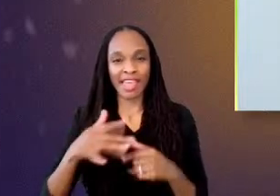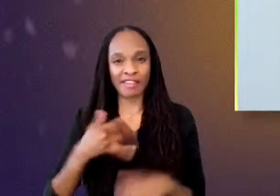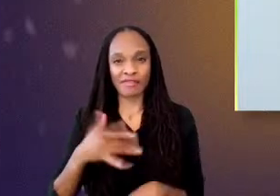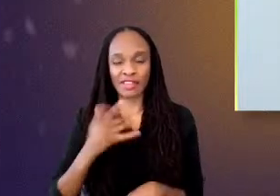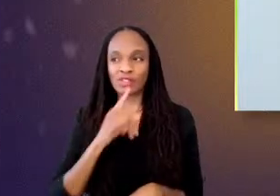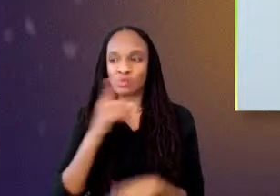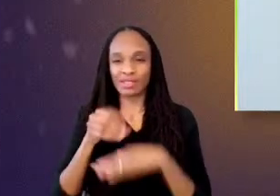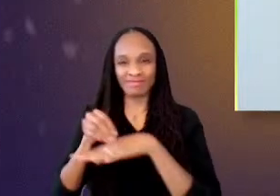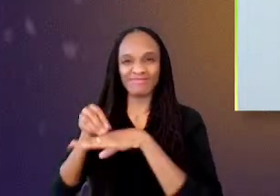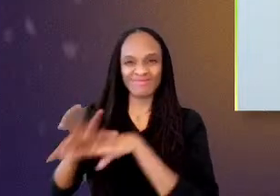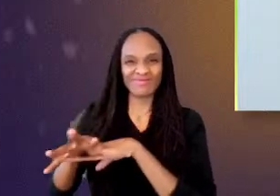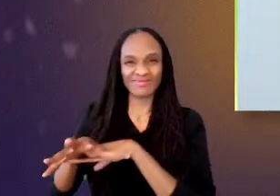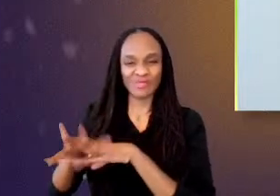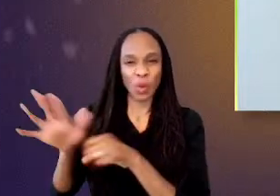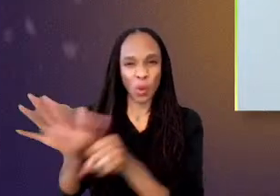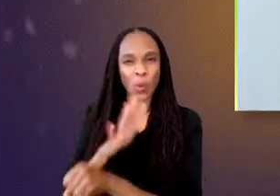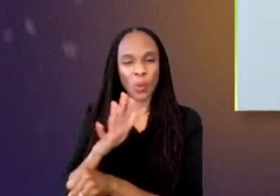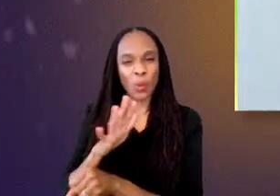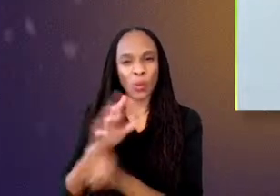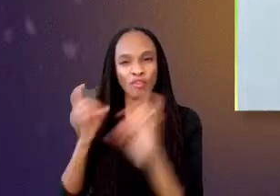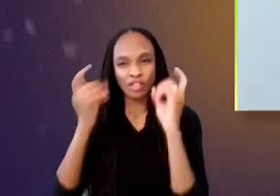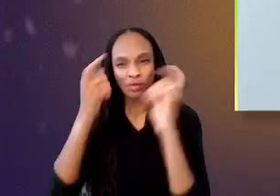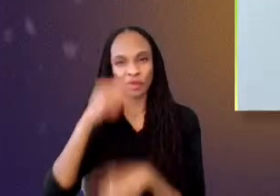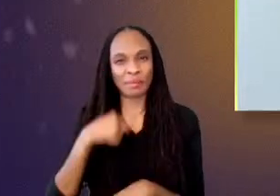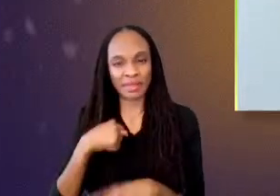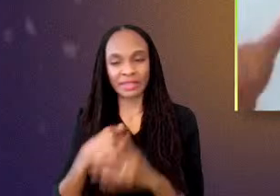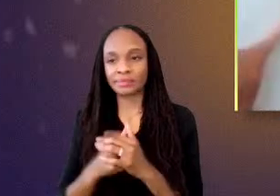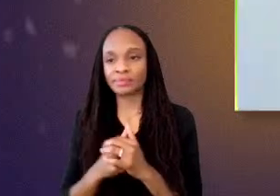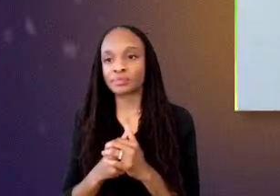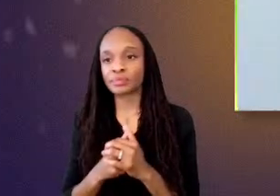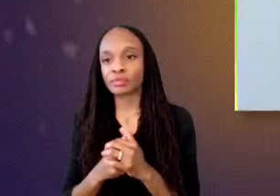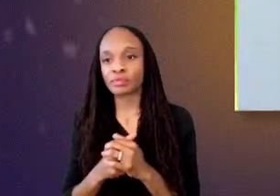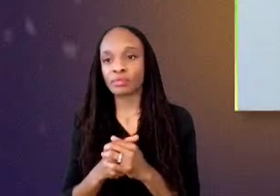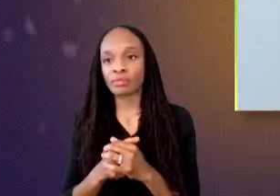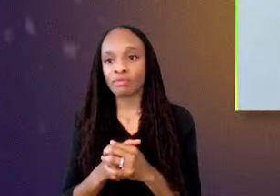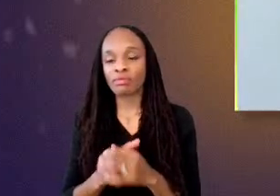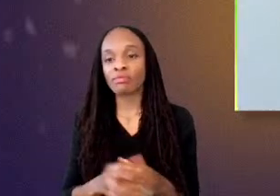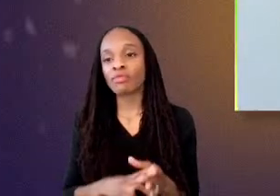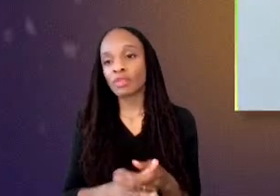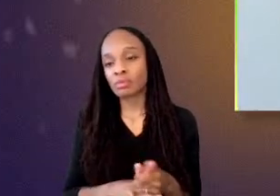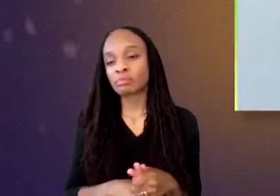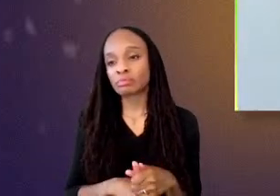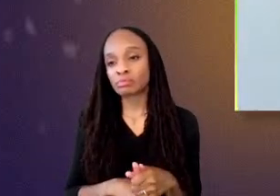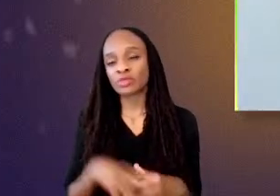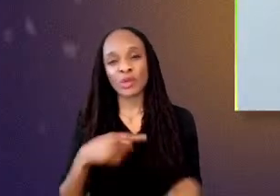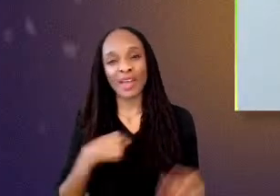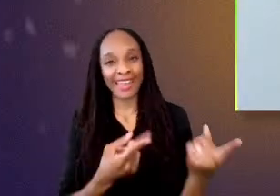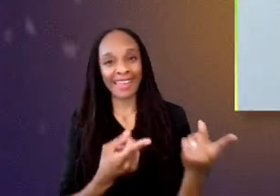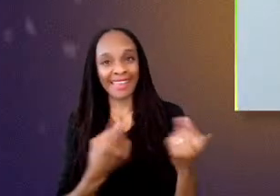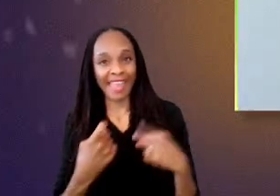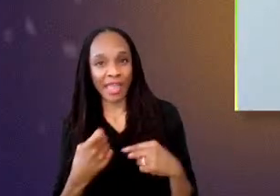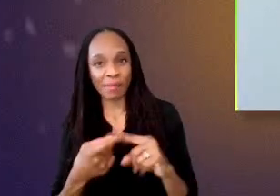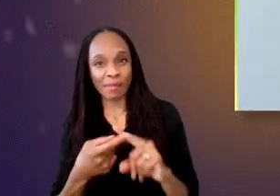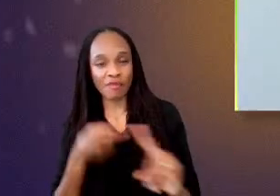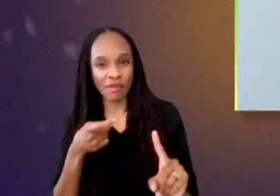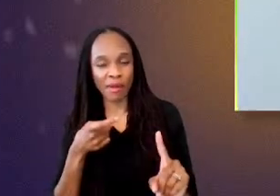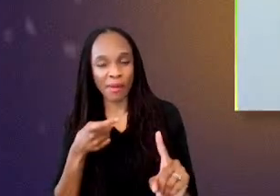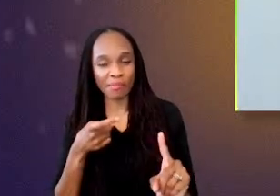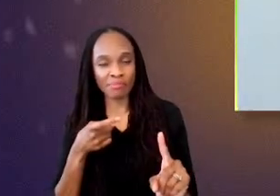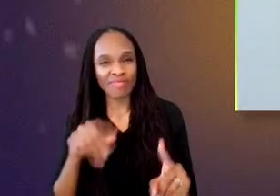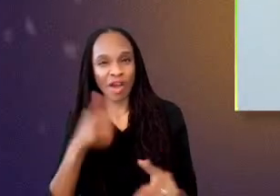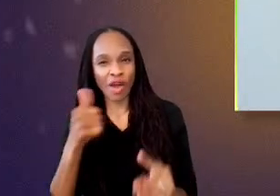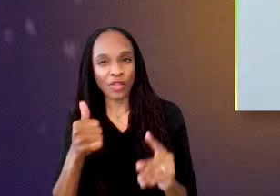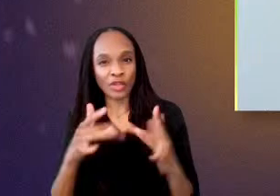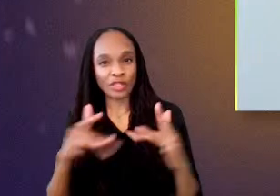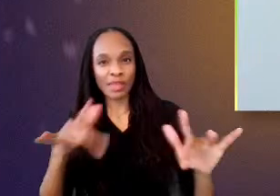whole festival cycle for me. And it was, you know, I was coming from these spaces that I felt very held in, like I